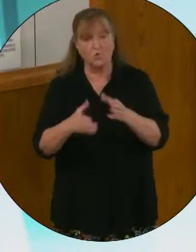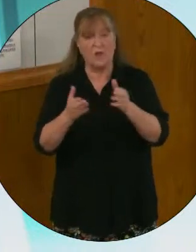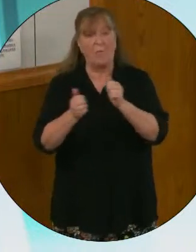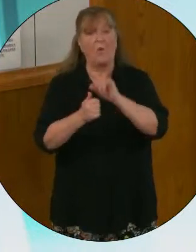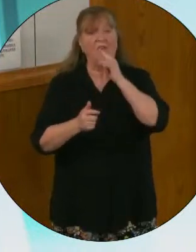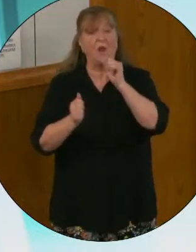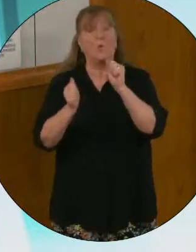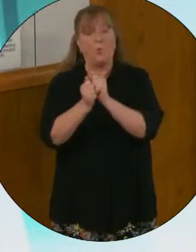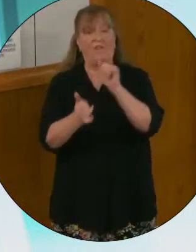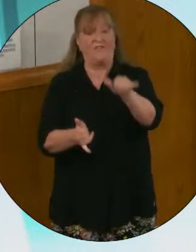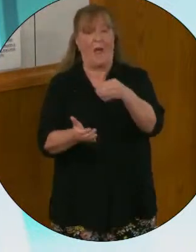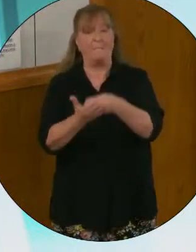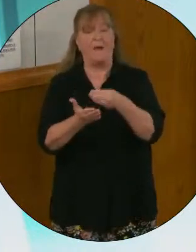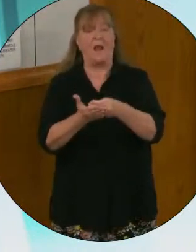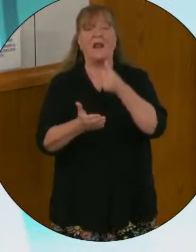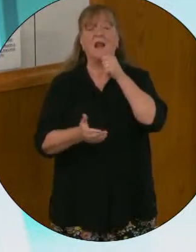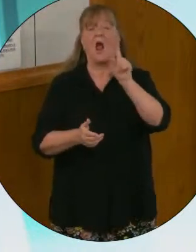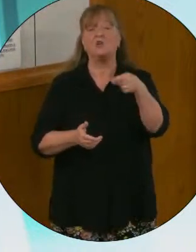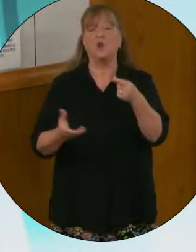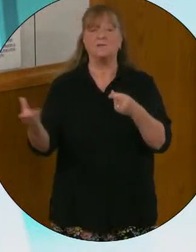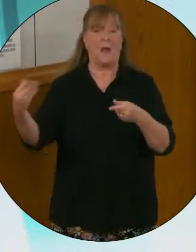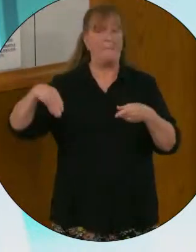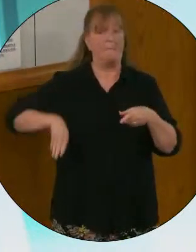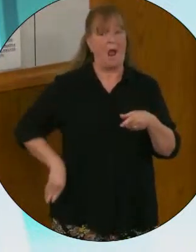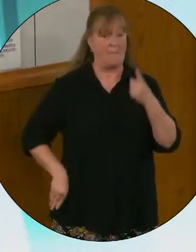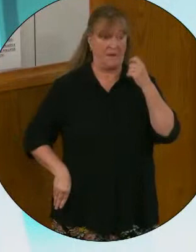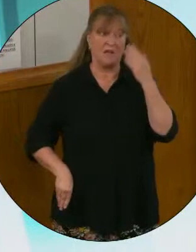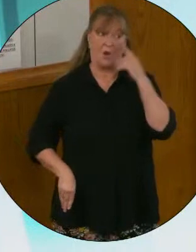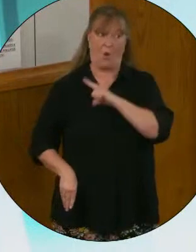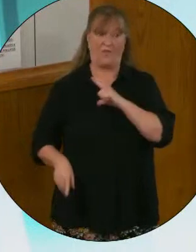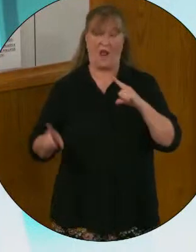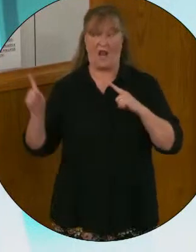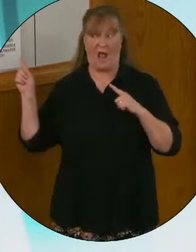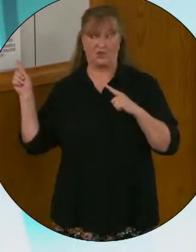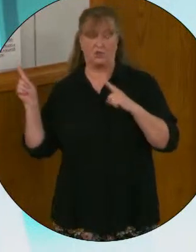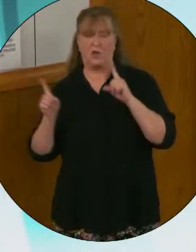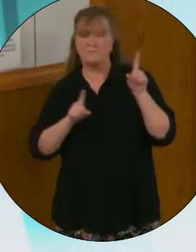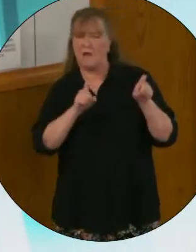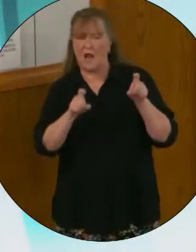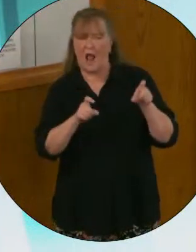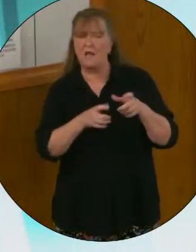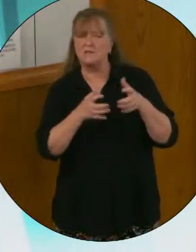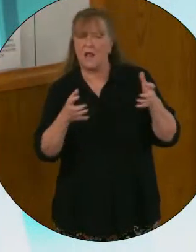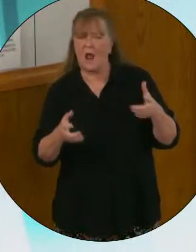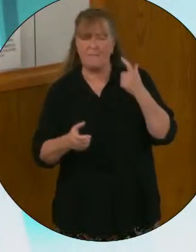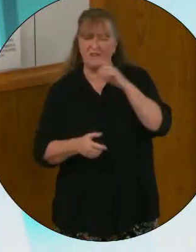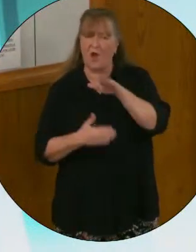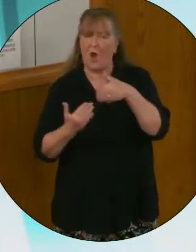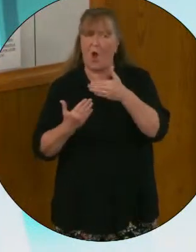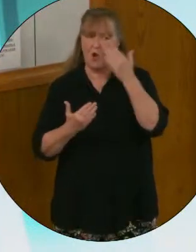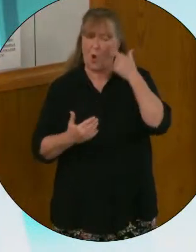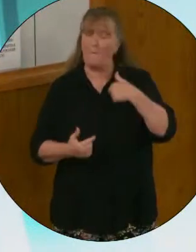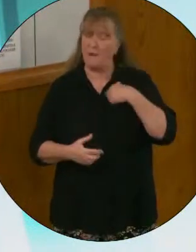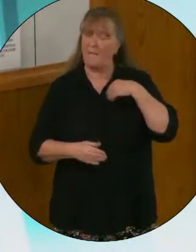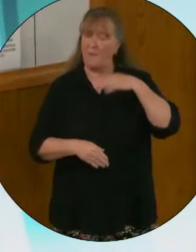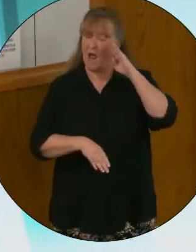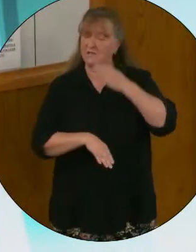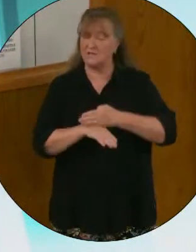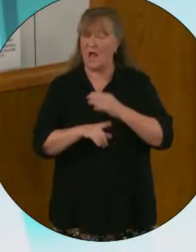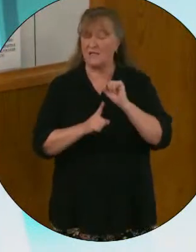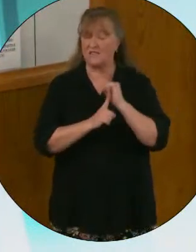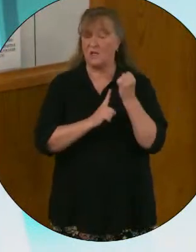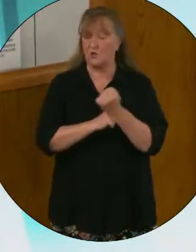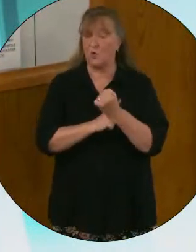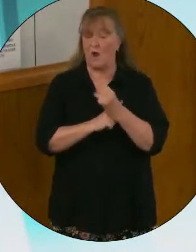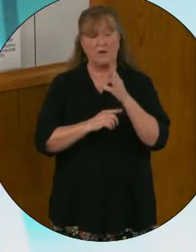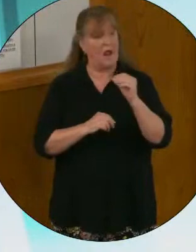kids with that money, not just pocket it, because I know the legislature has been asking a lot, because they all know me and my son's situation. They've